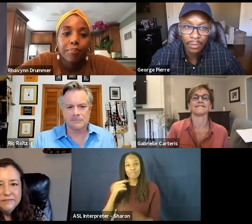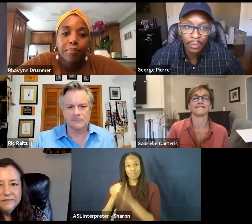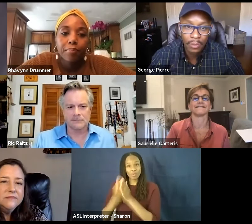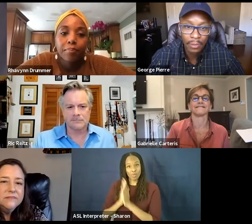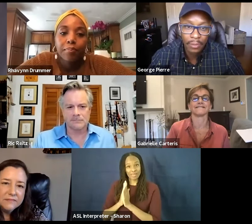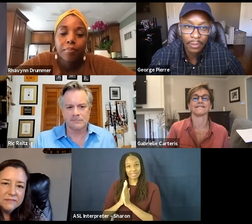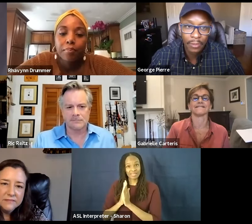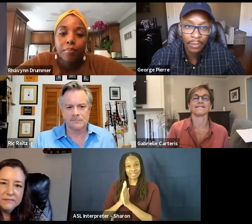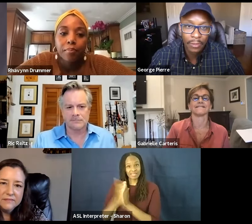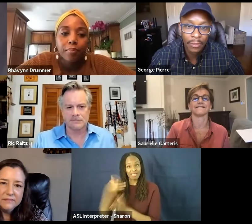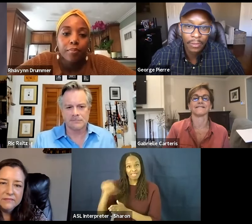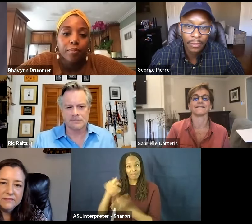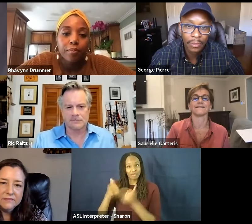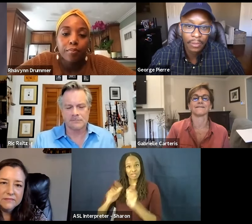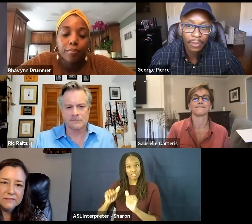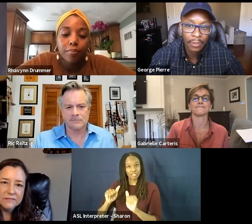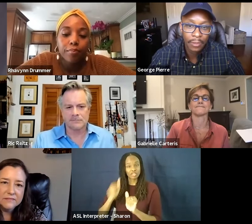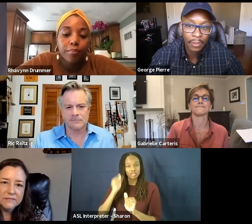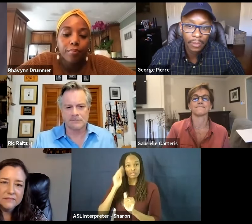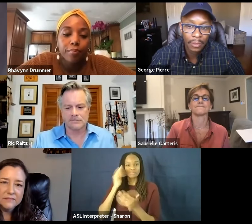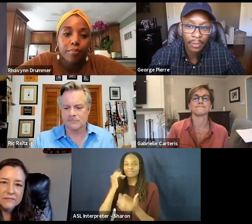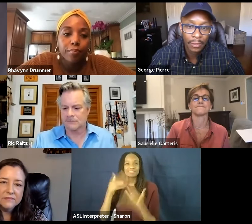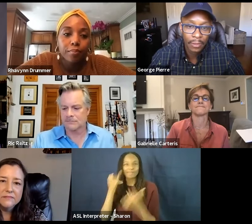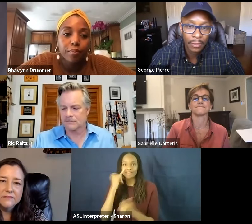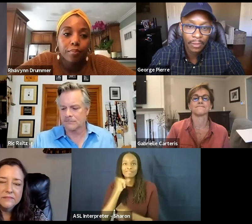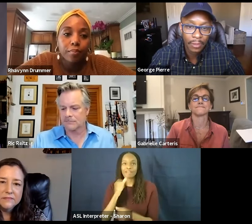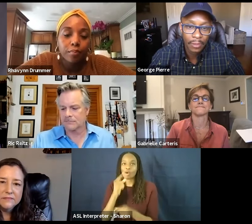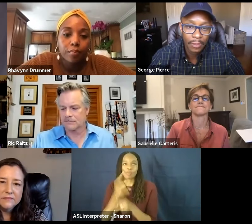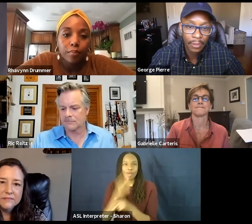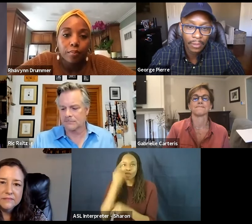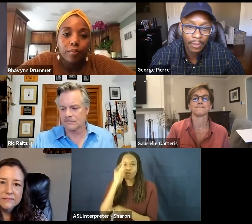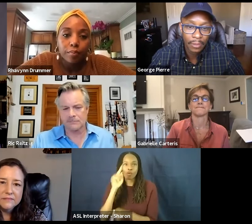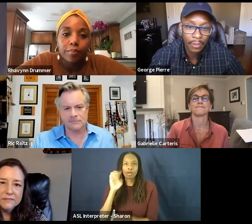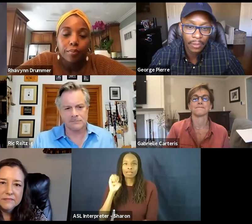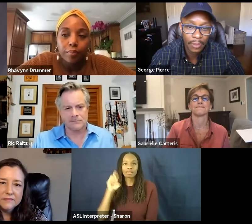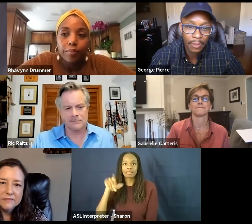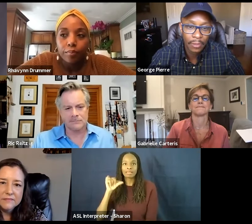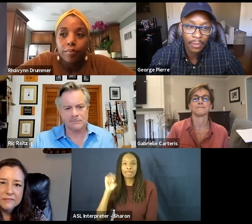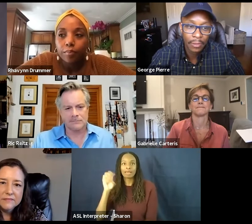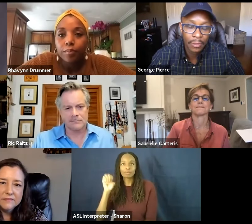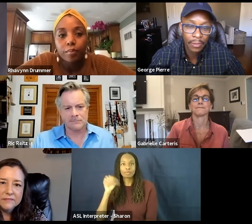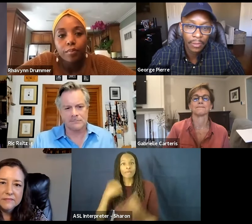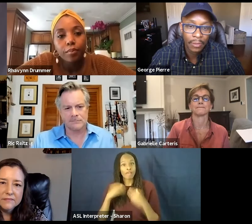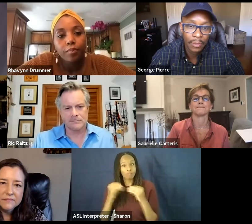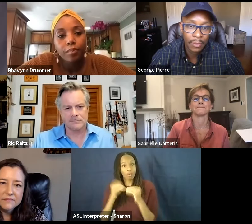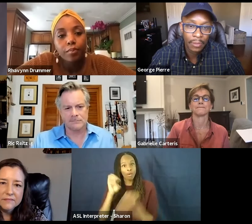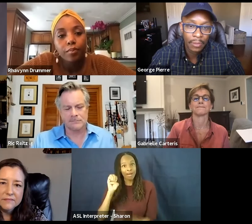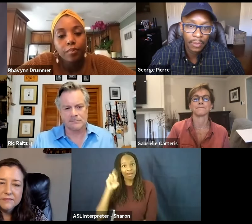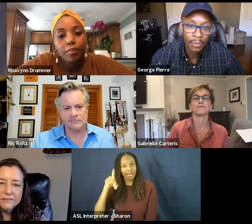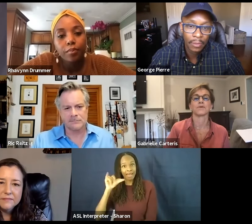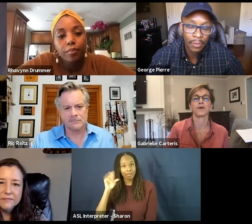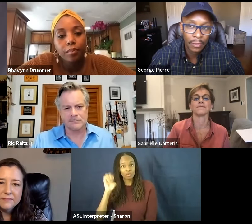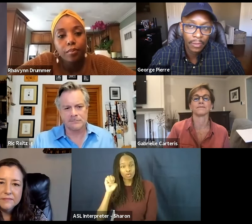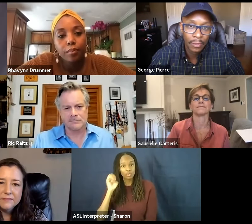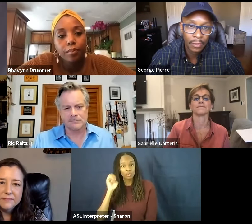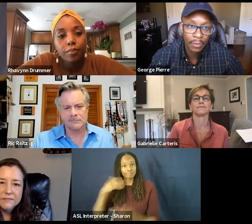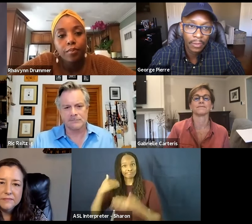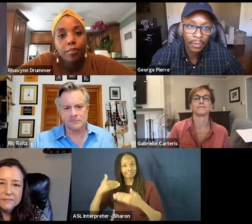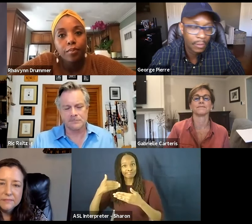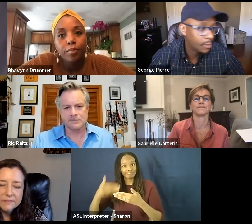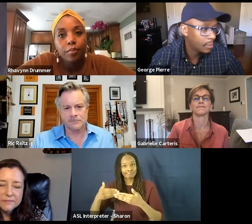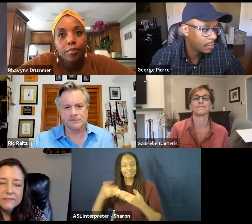And even if they're not right for that role in that episode, generally there's a lot more episodes coming. So you're always thinking ahead, you know,